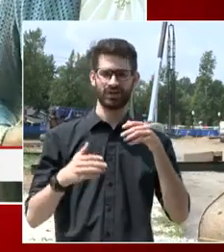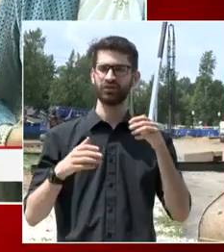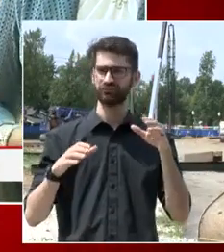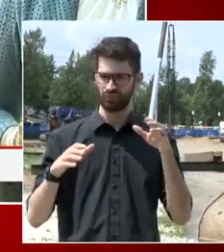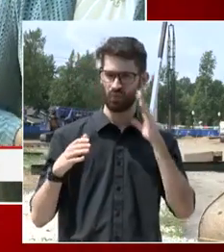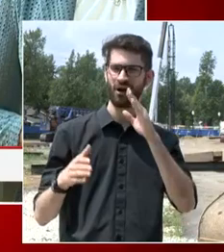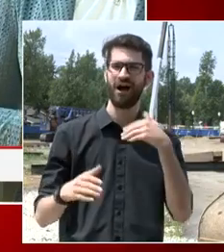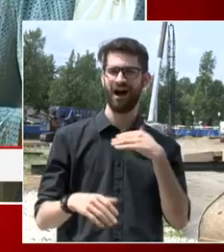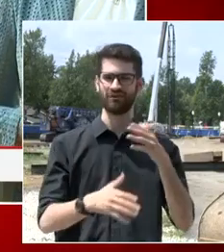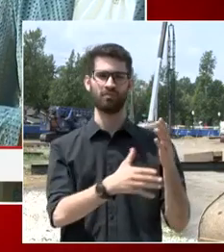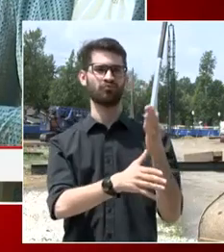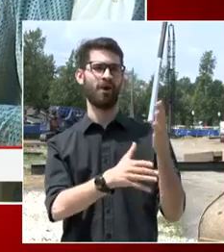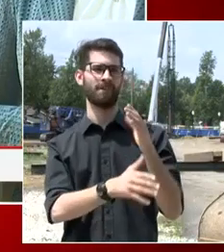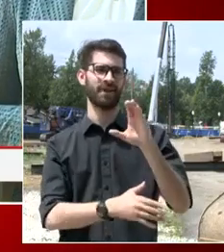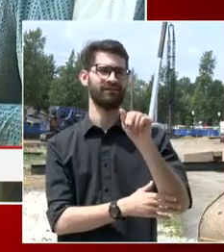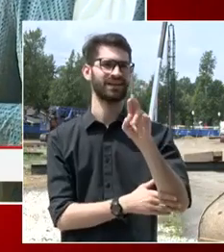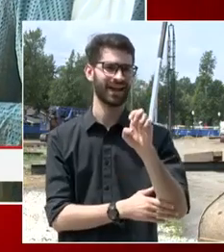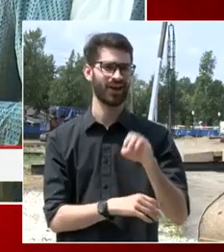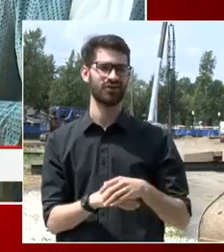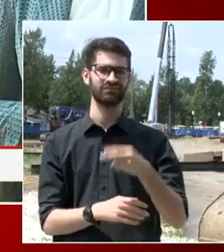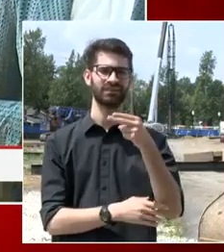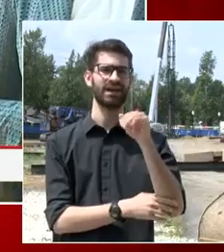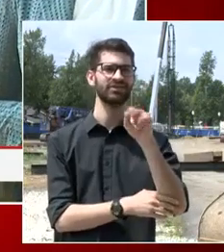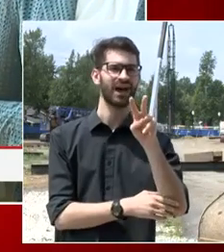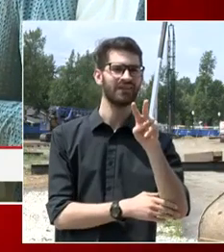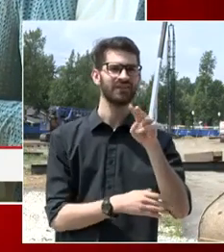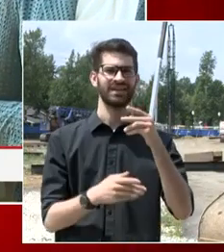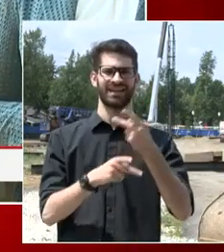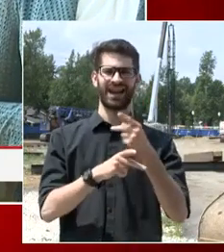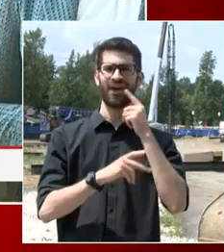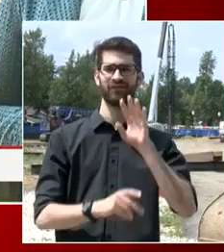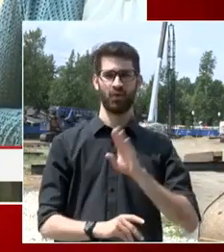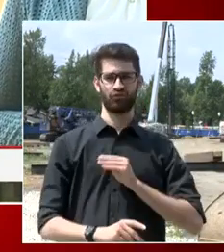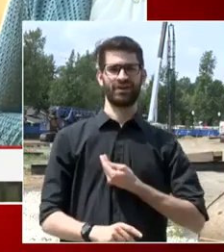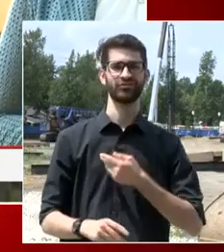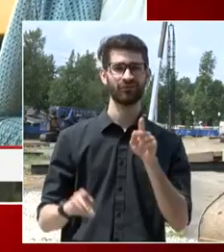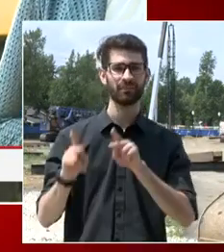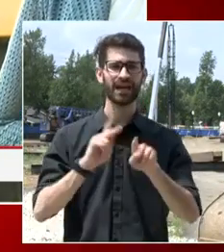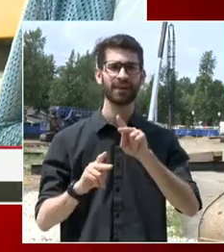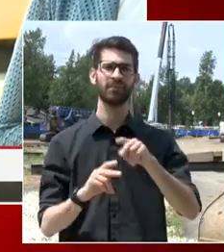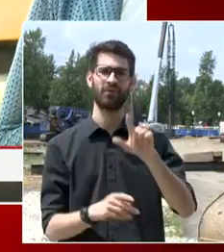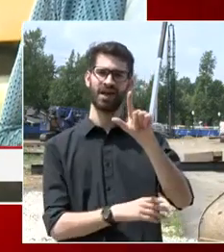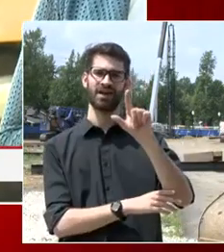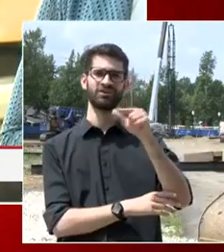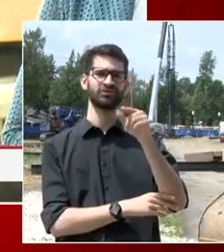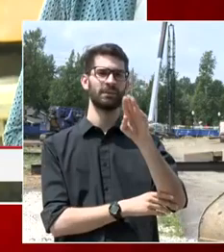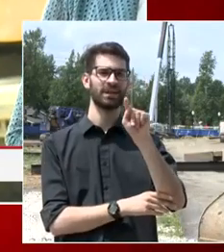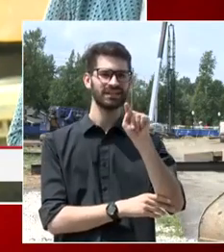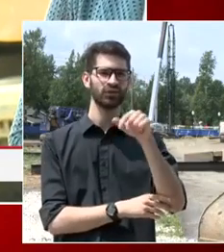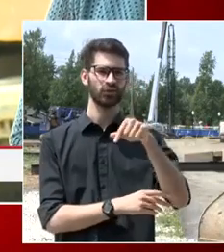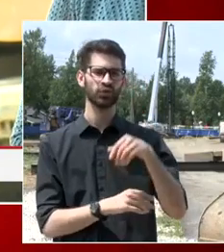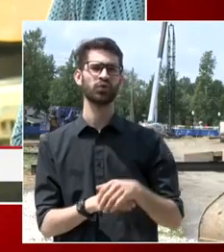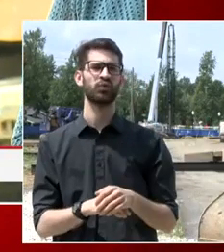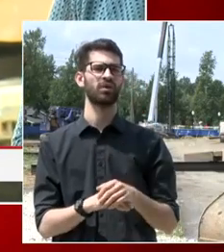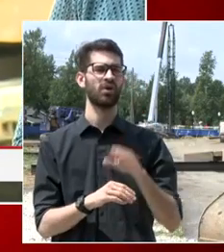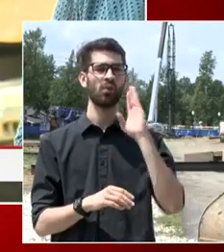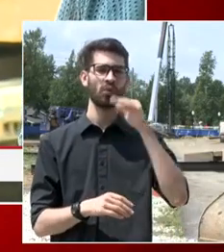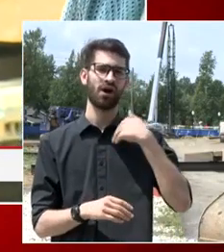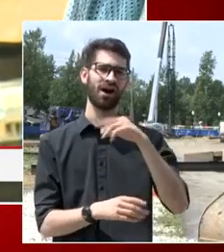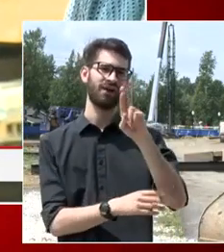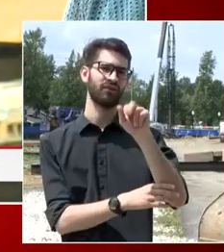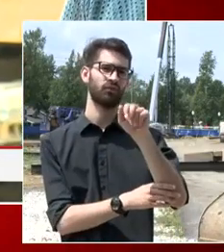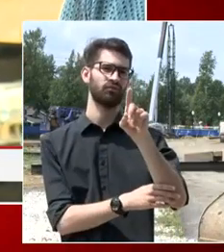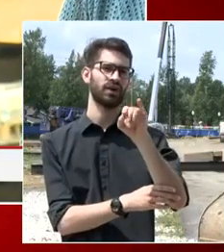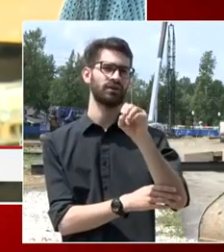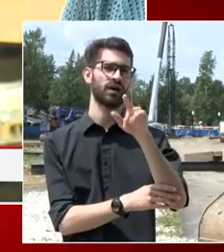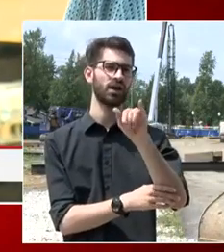includes HIV care, care for transgender people, LGBT health care. We will have limited radiology in this building, which will be an expansion